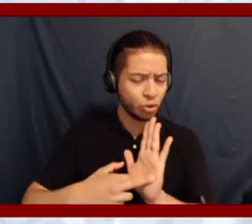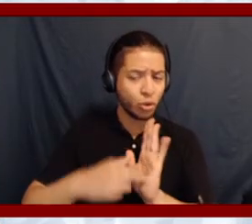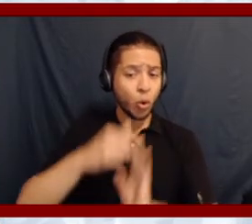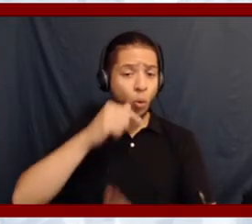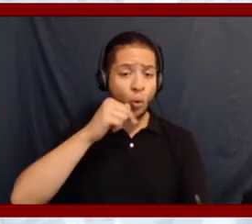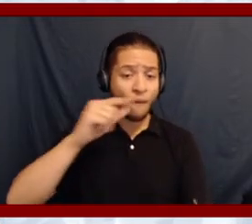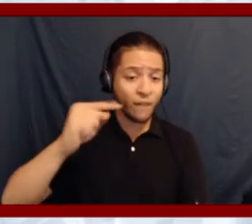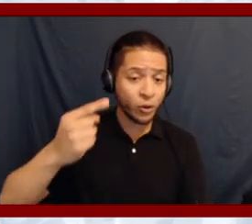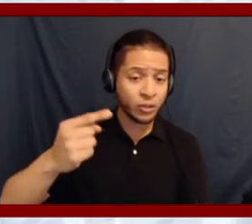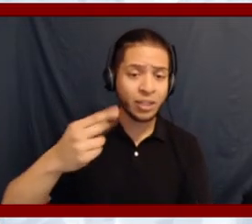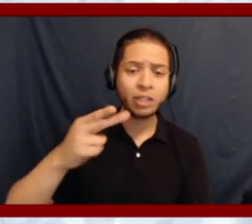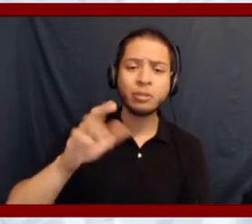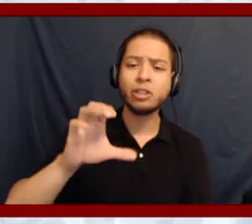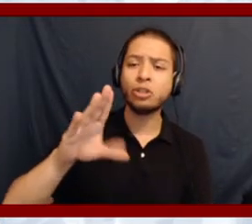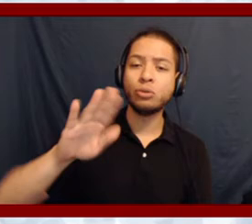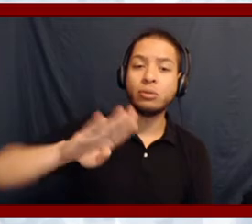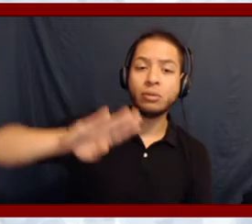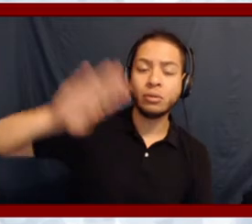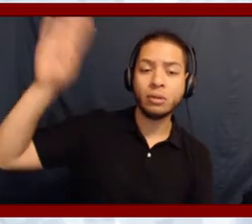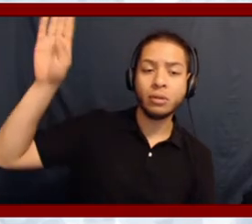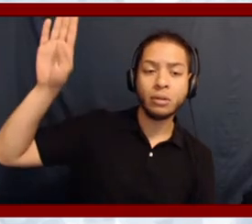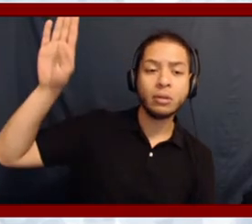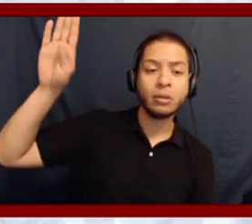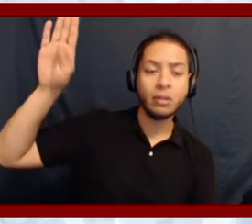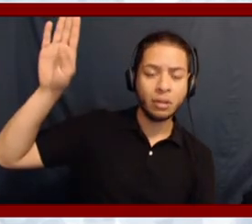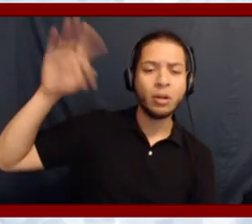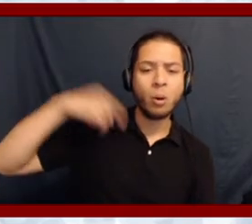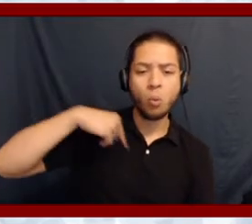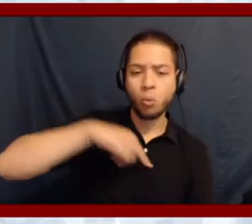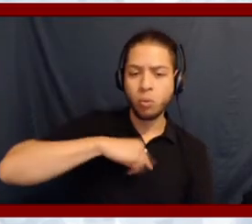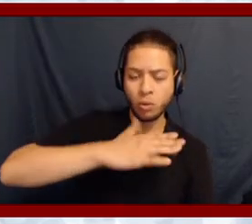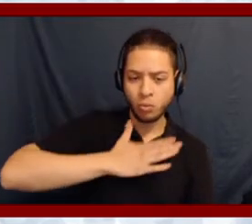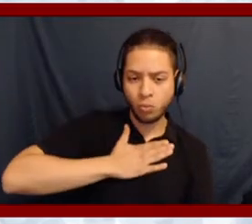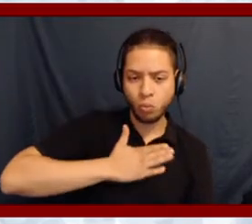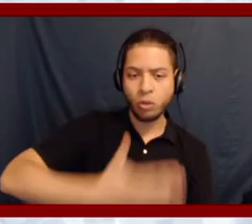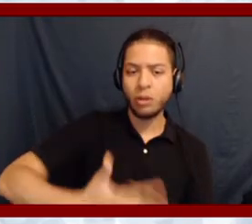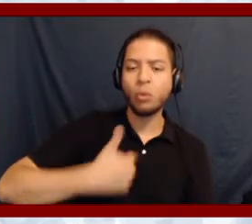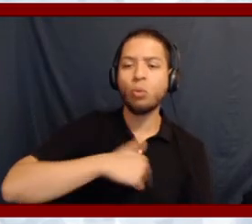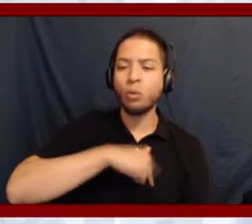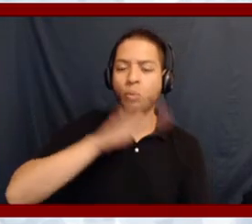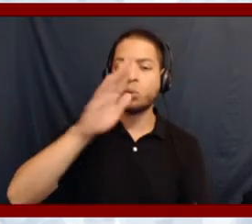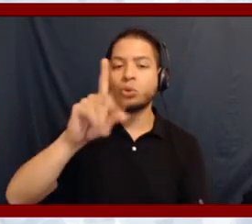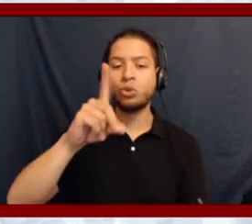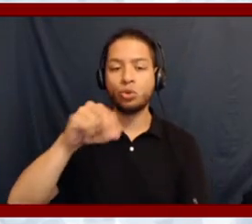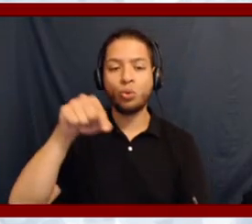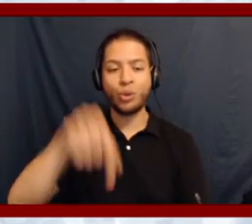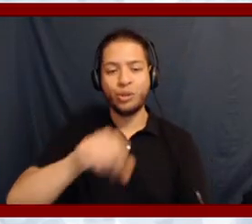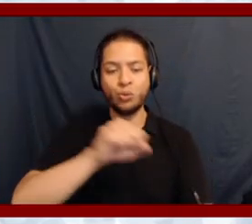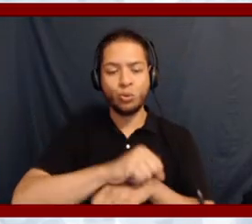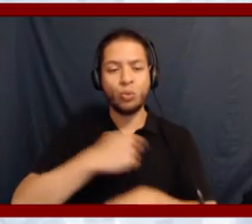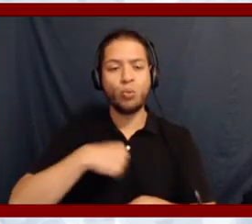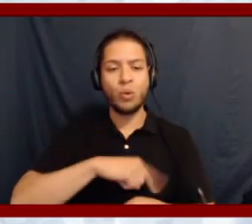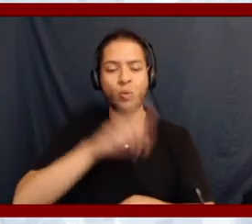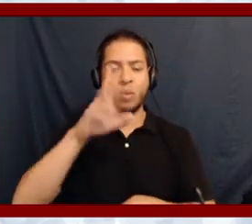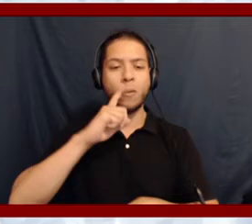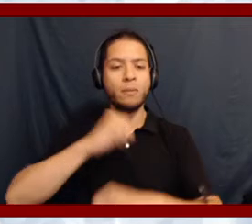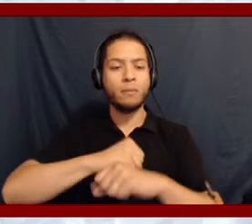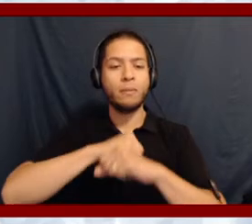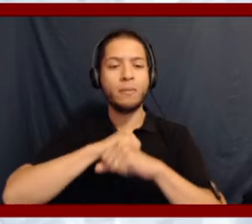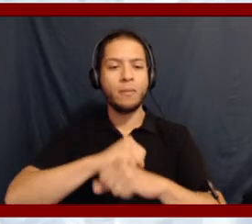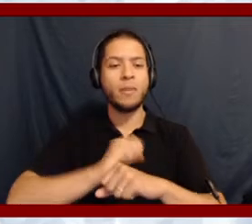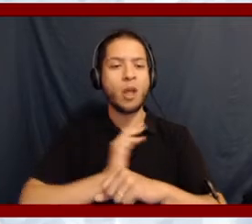ones to raise their hands and say, we're here, we're gonna do this work, we're gonna make sure that we're securing the future and keeping our students safe. So